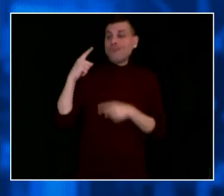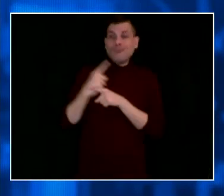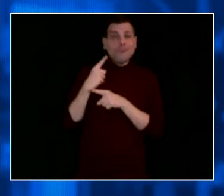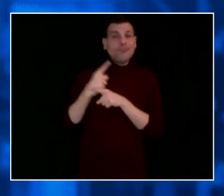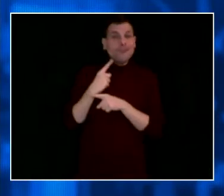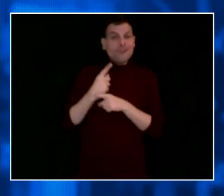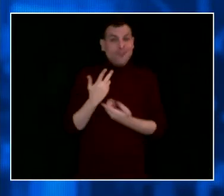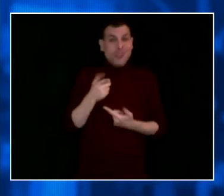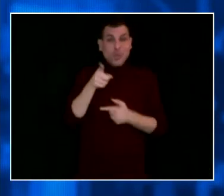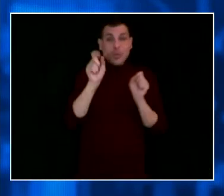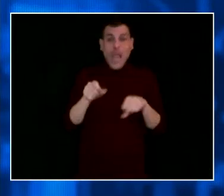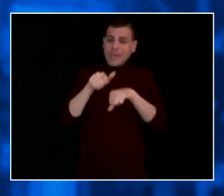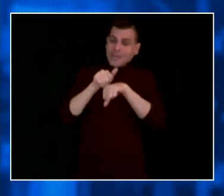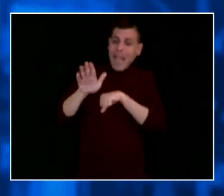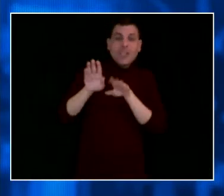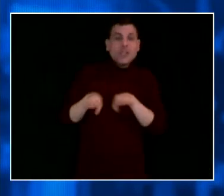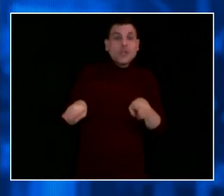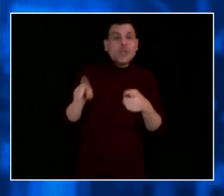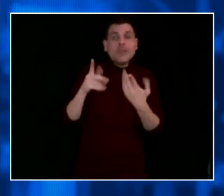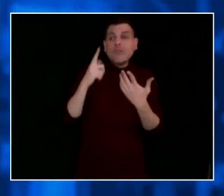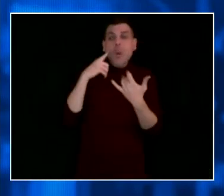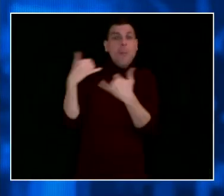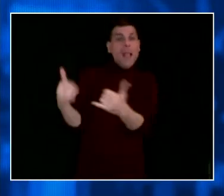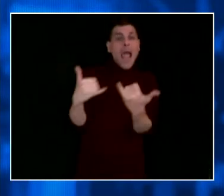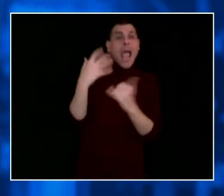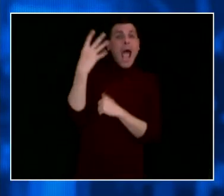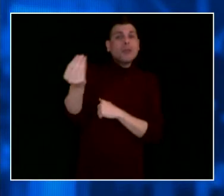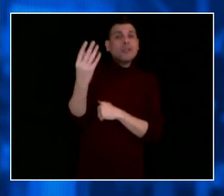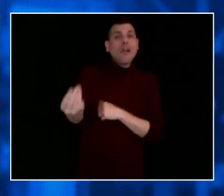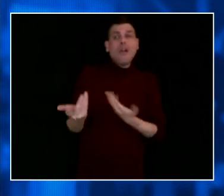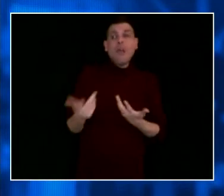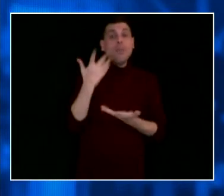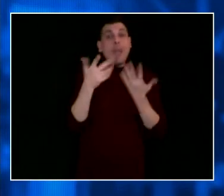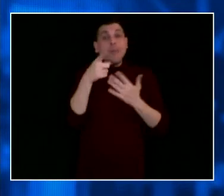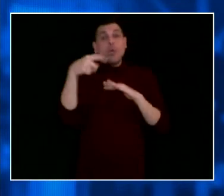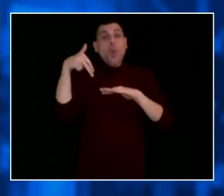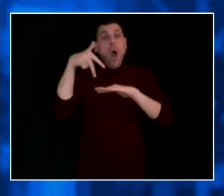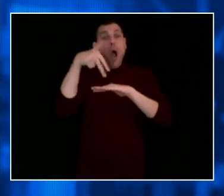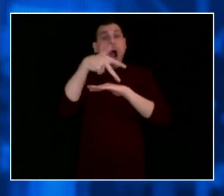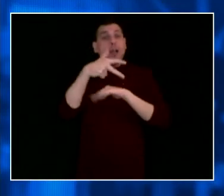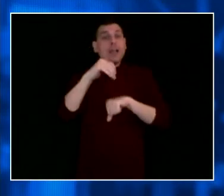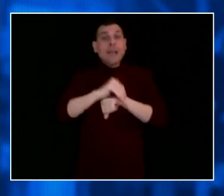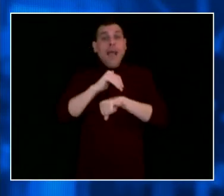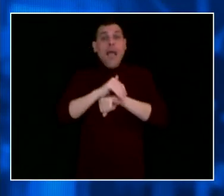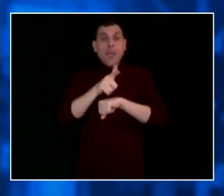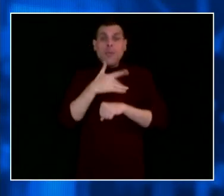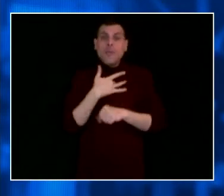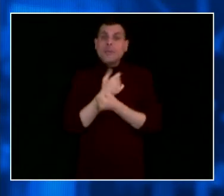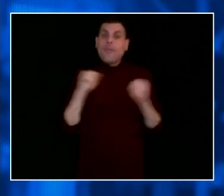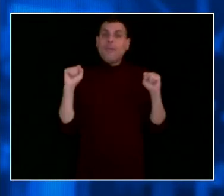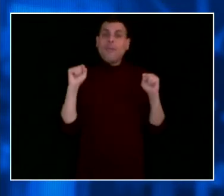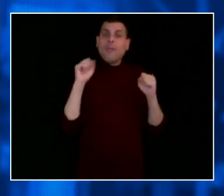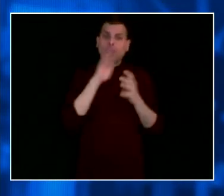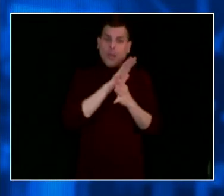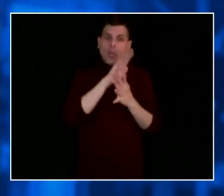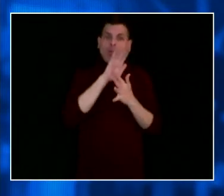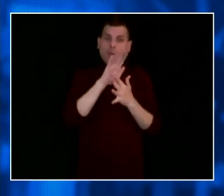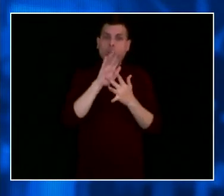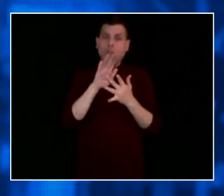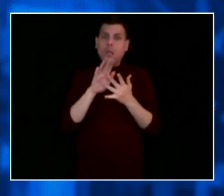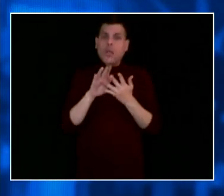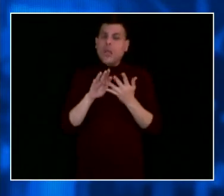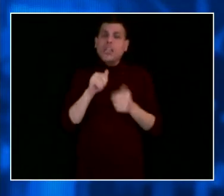park, and feeling safe walking home at night. People need to be safe, but they also need to